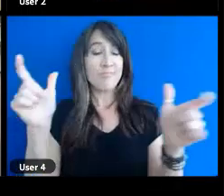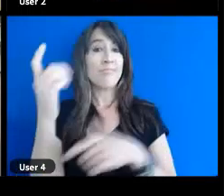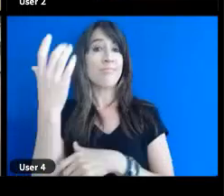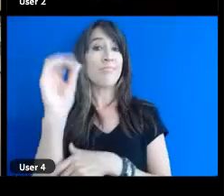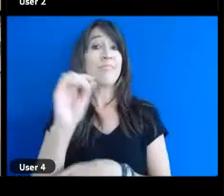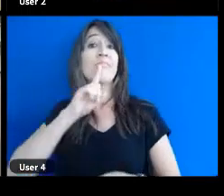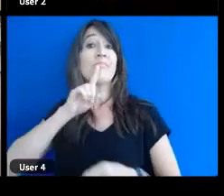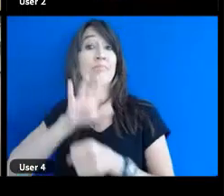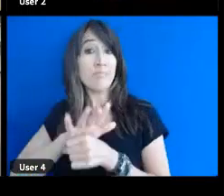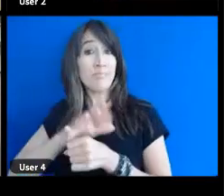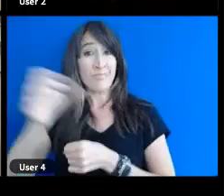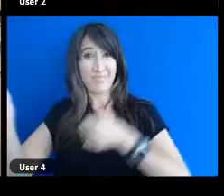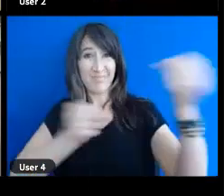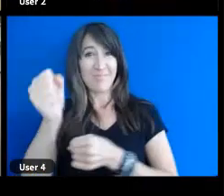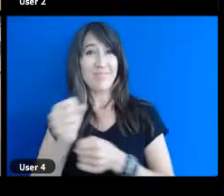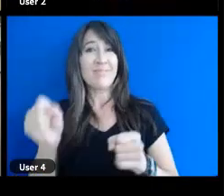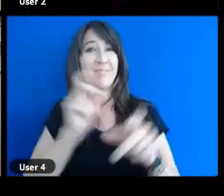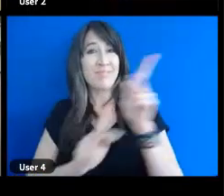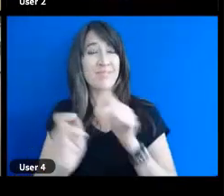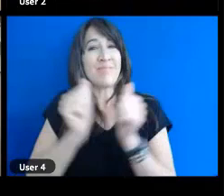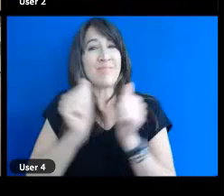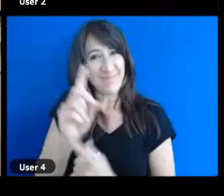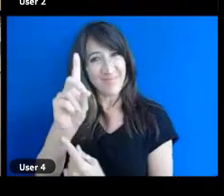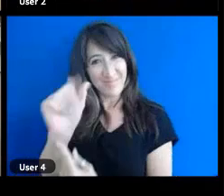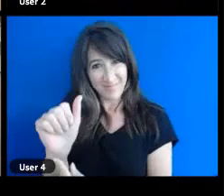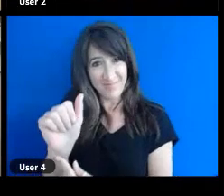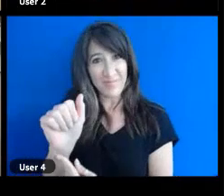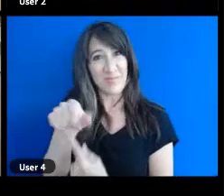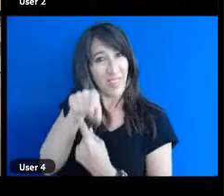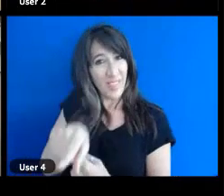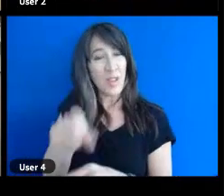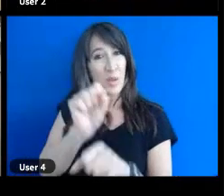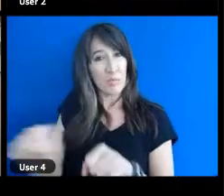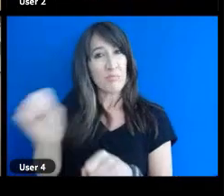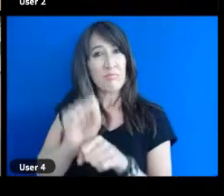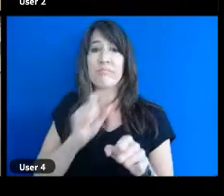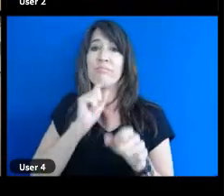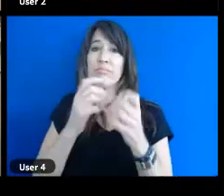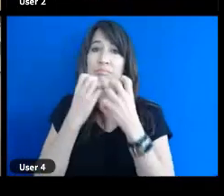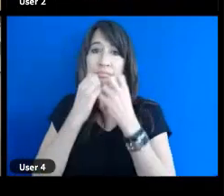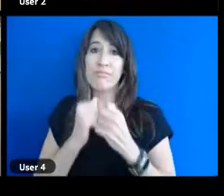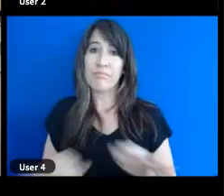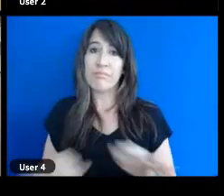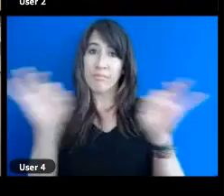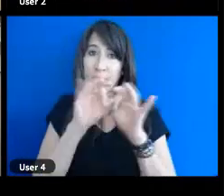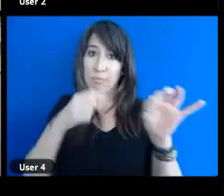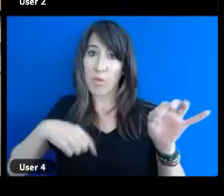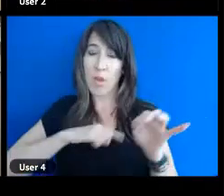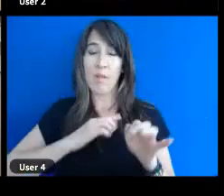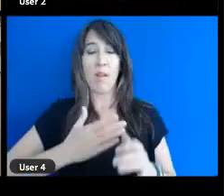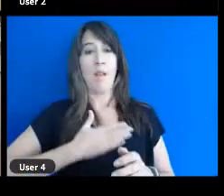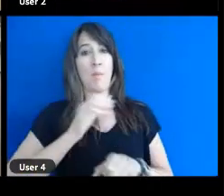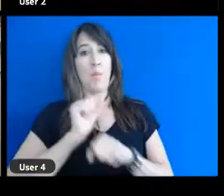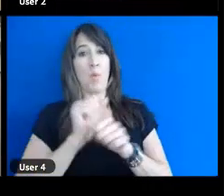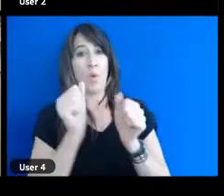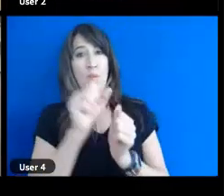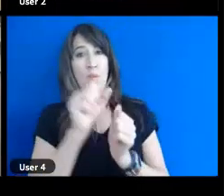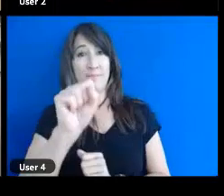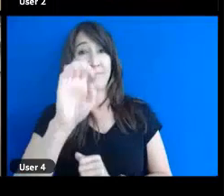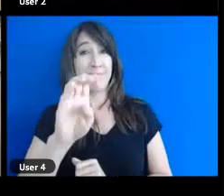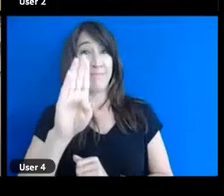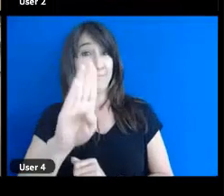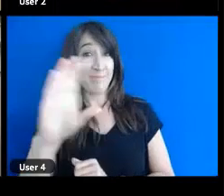to employing people with disabilities. So this work means a lot to us, and I'm really glad that we could work with Small Business BC and the incredible team